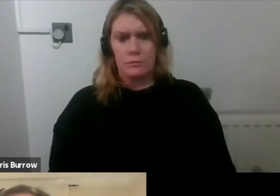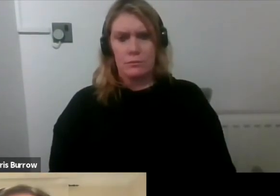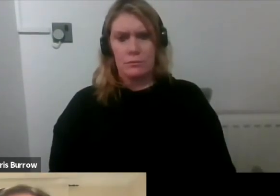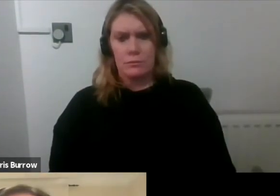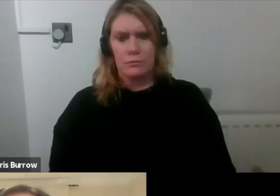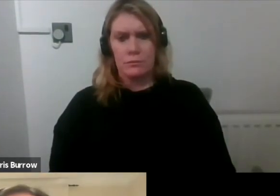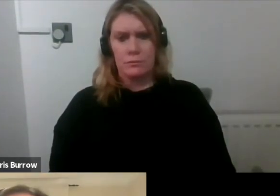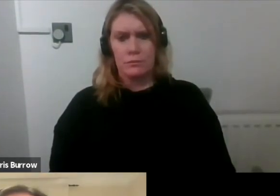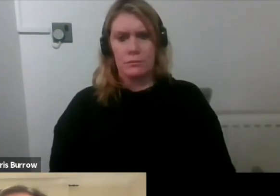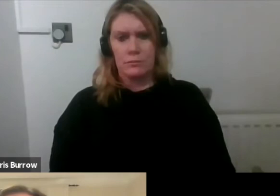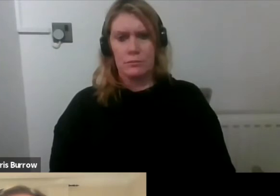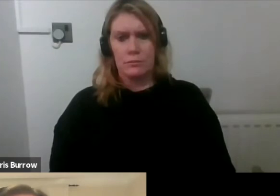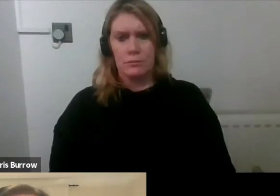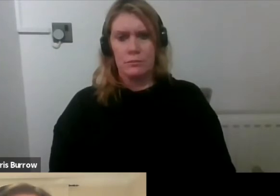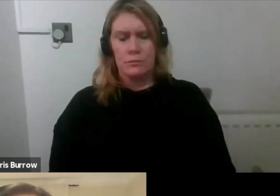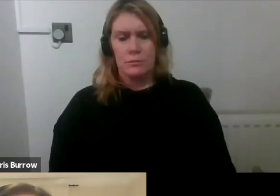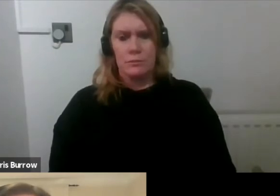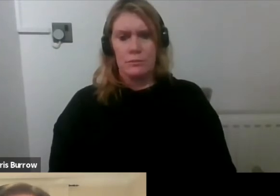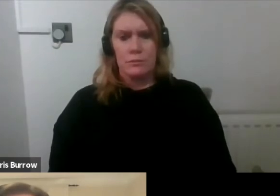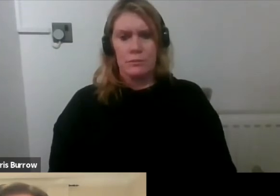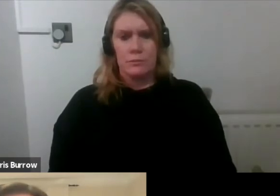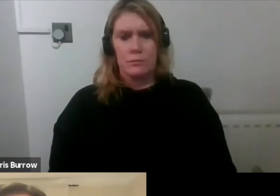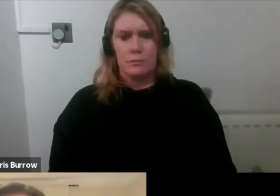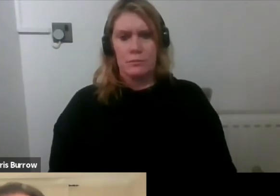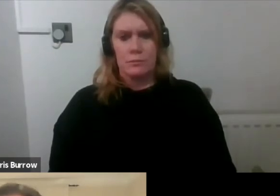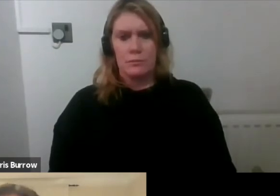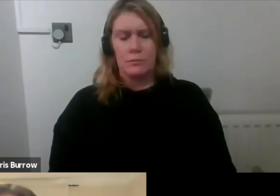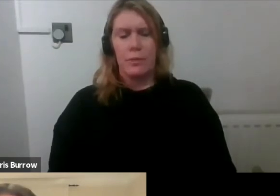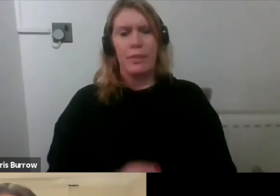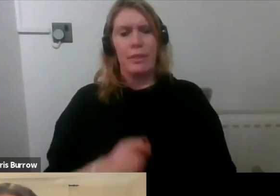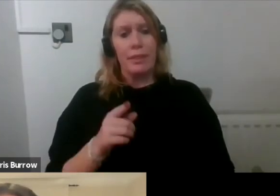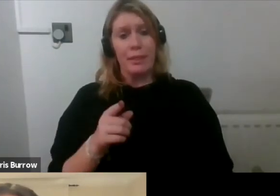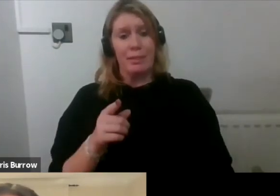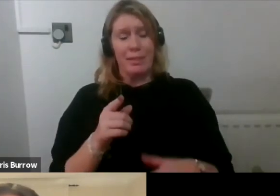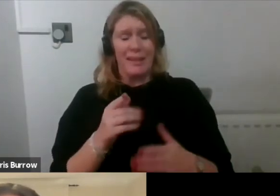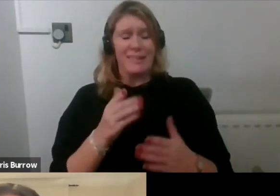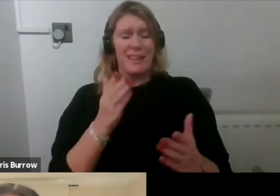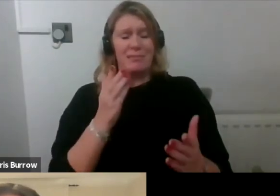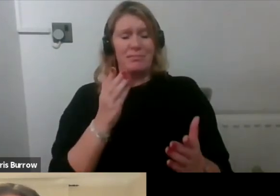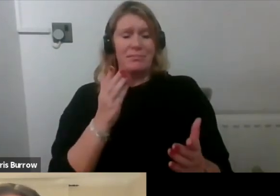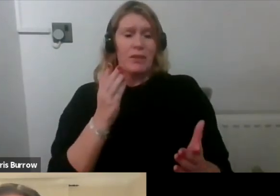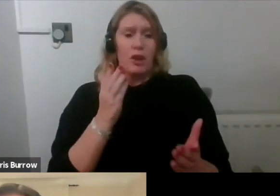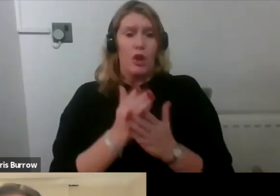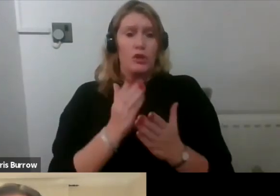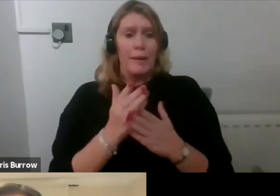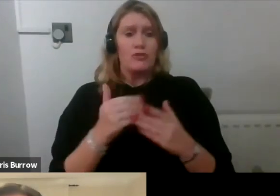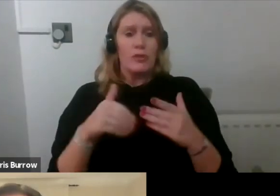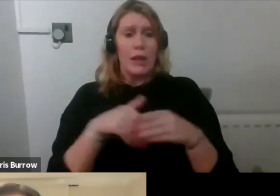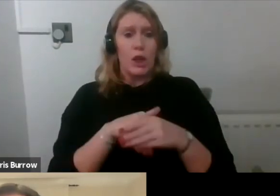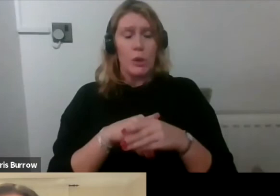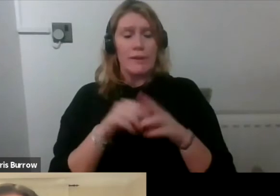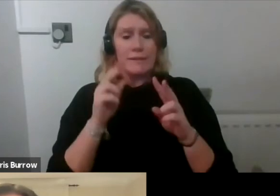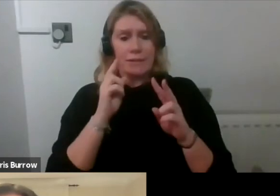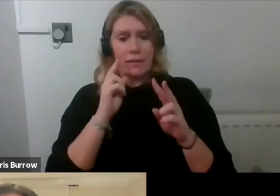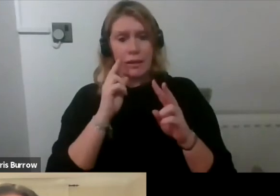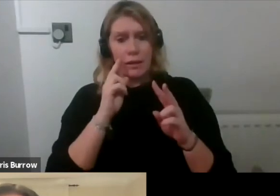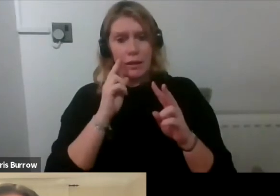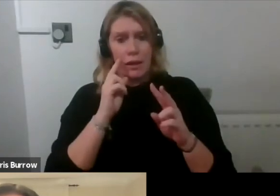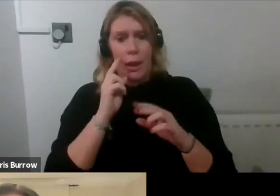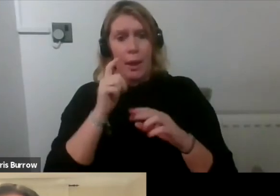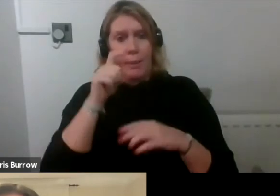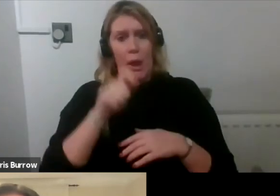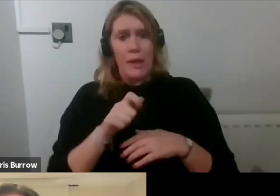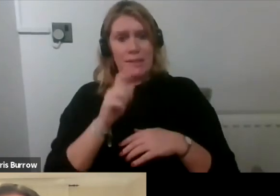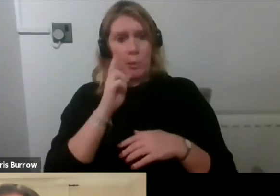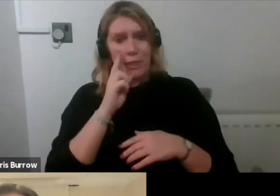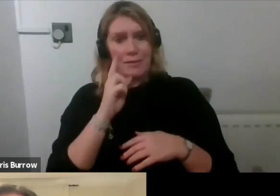in the documentary where, this visually impaired guy who goes into Pebble Mill at 1 and starts shooting the place up with